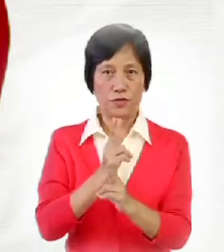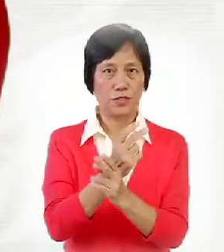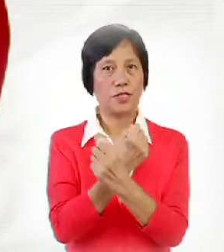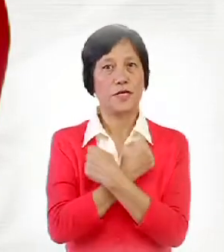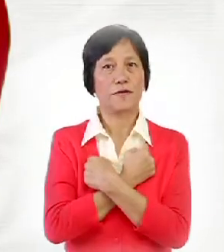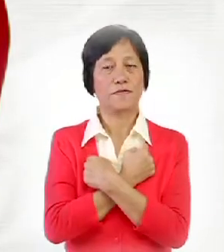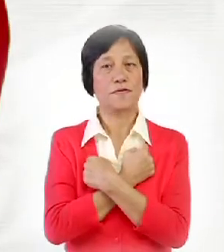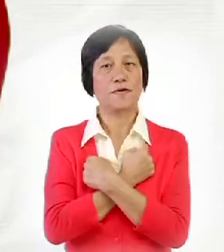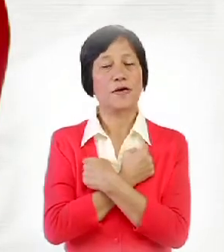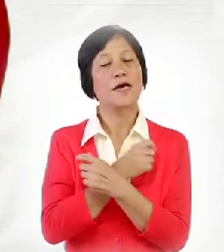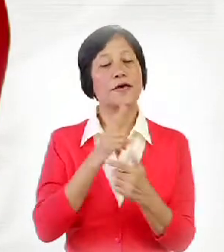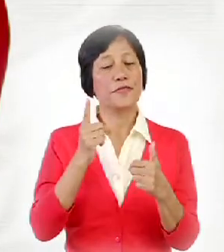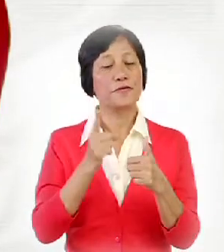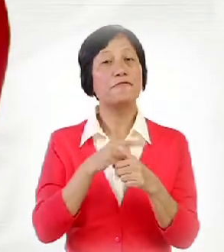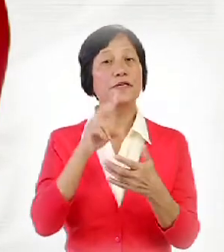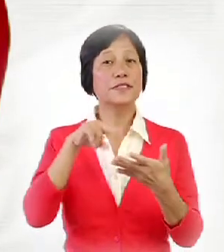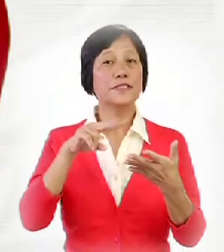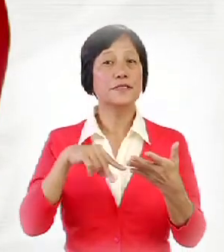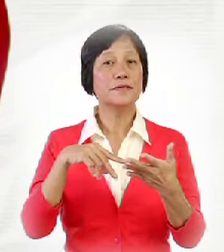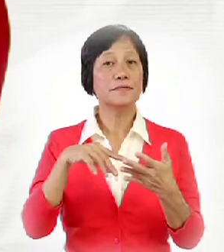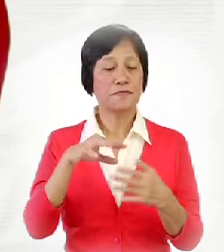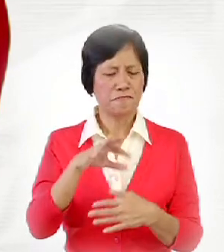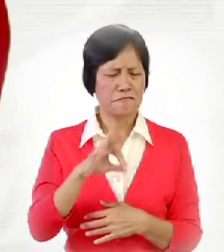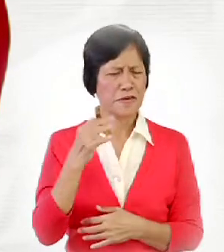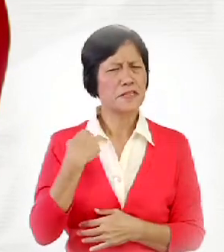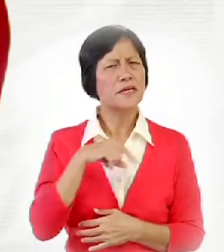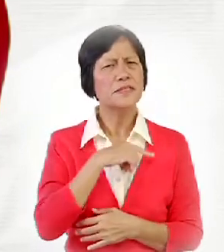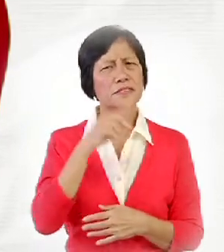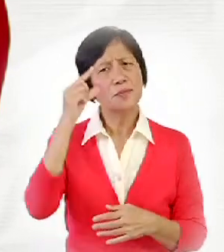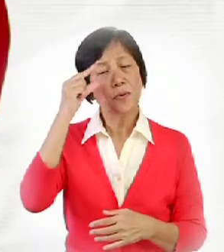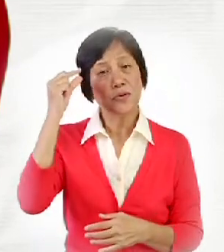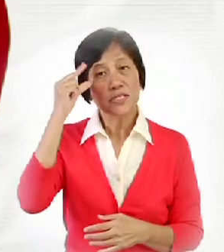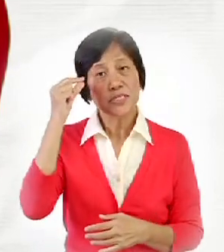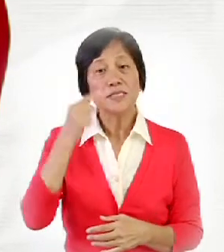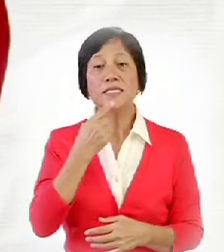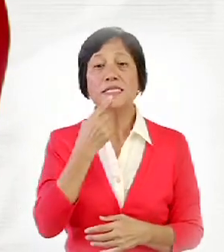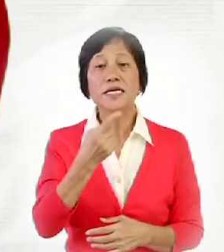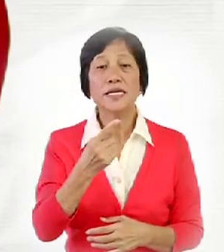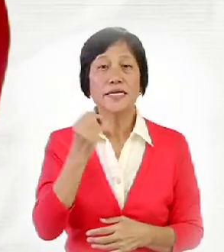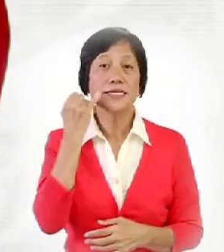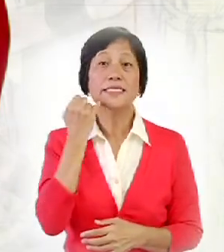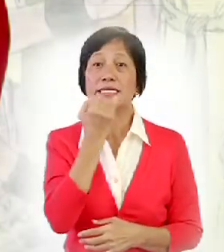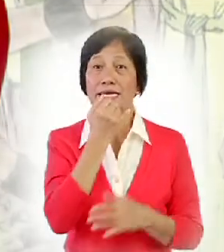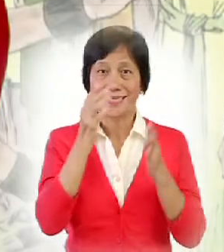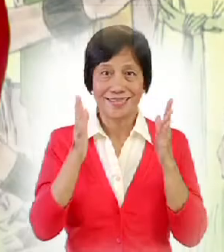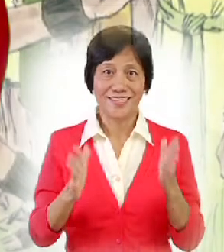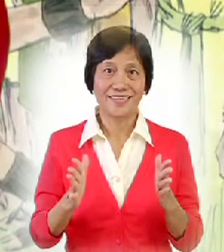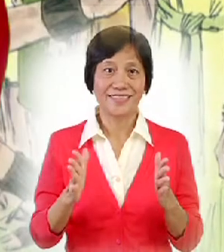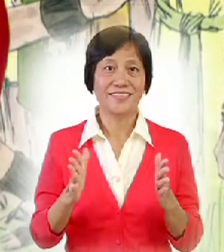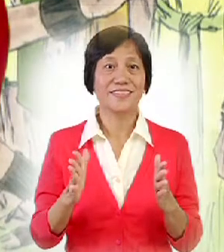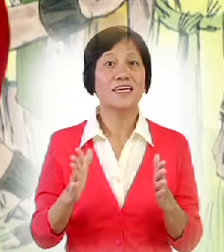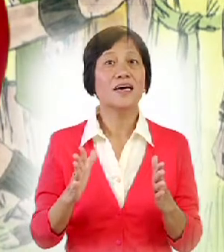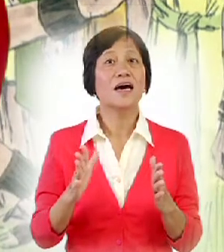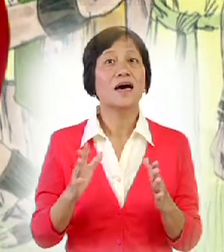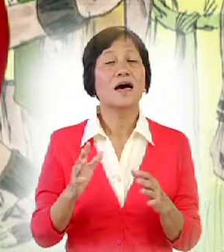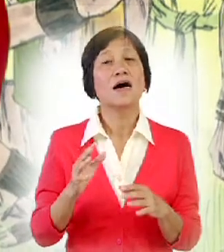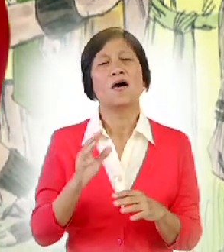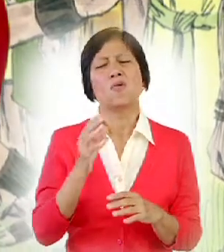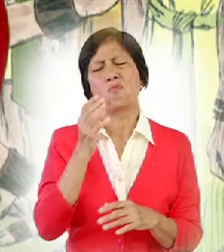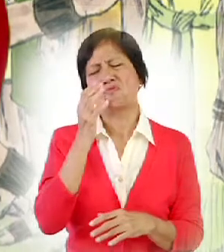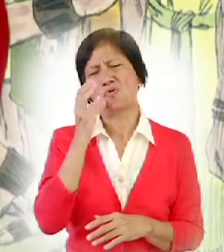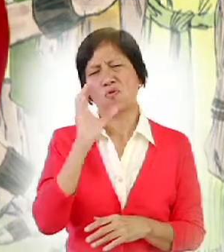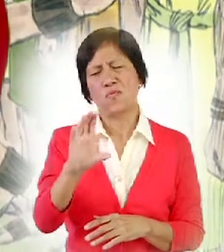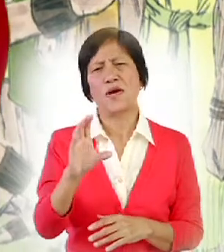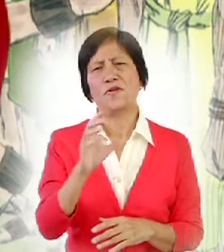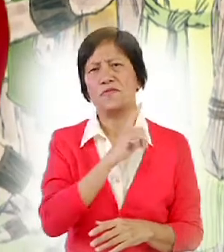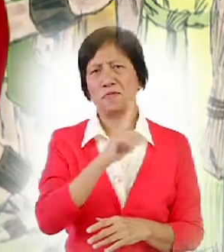And in the first reading, we find Moses telling the Israelites, "Oh, the command of the Lord is near